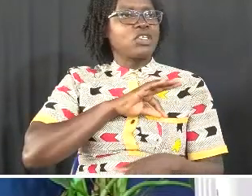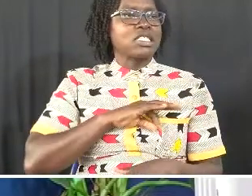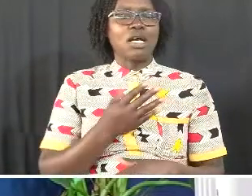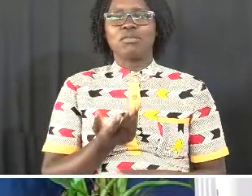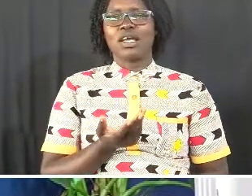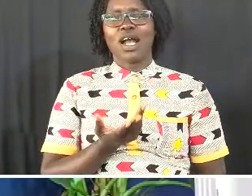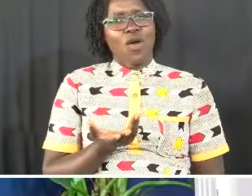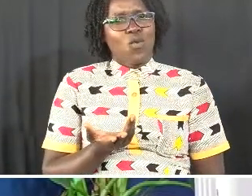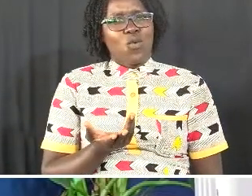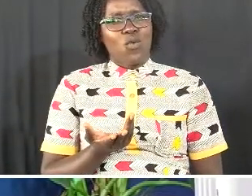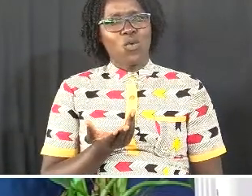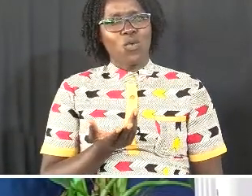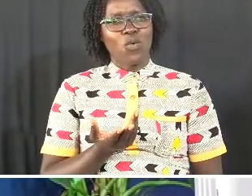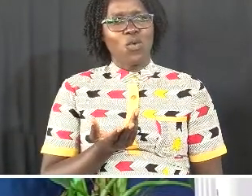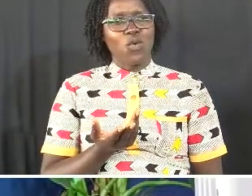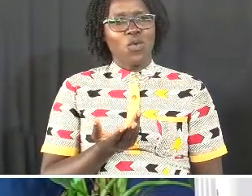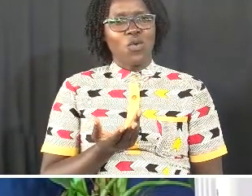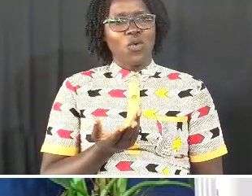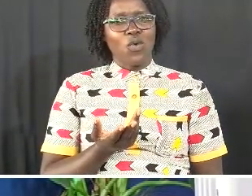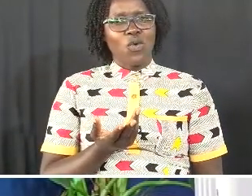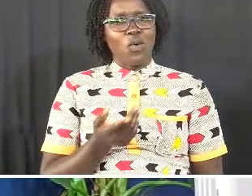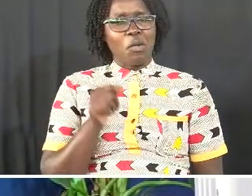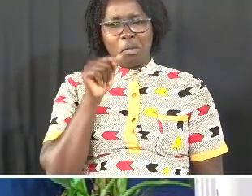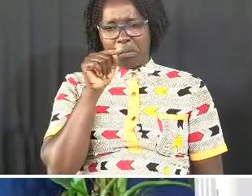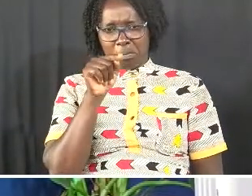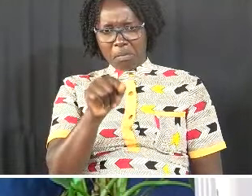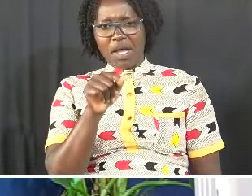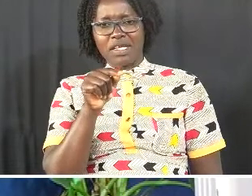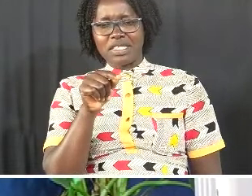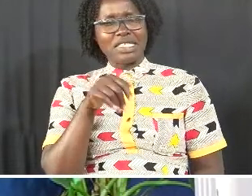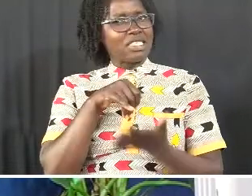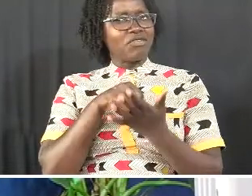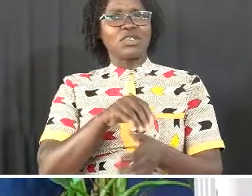income? Is he not wreaking havoc?